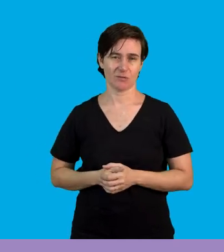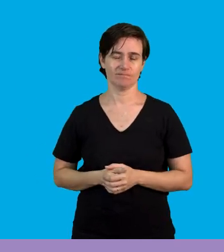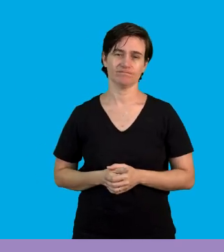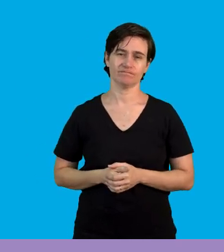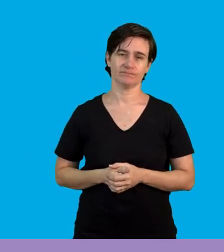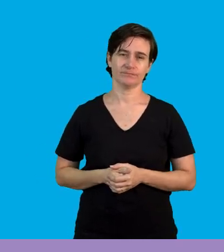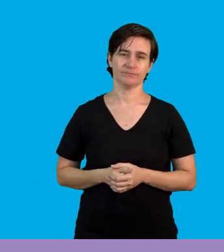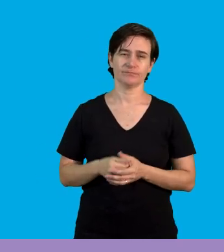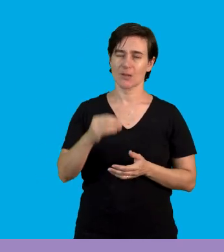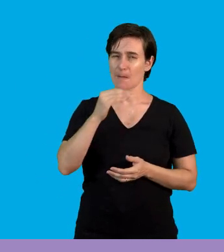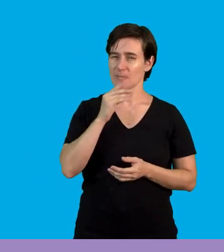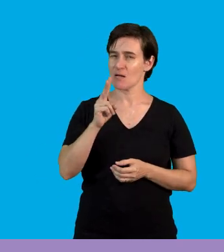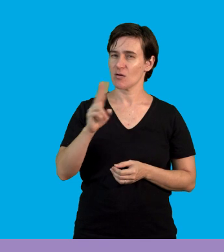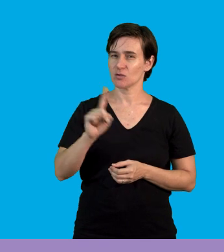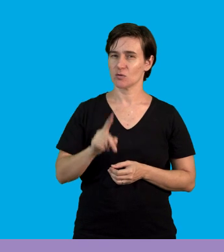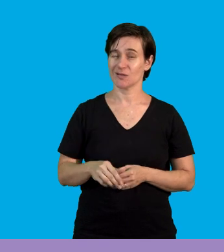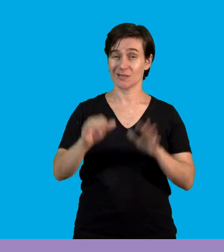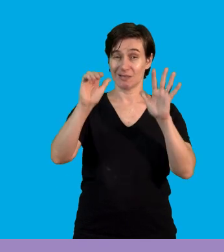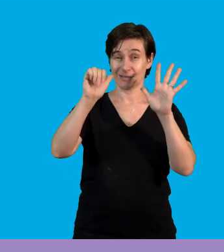be